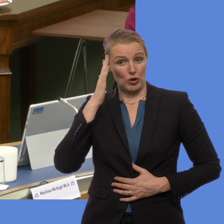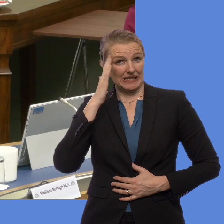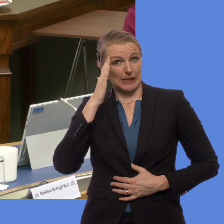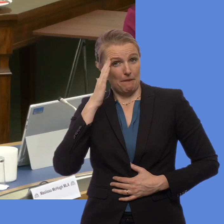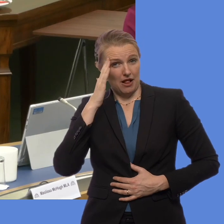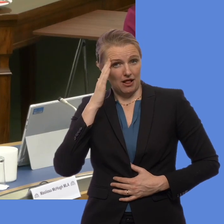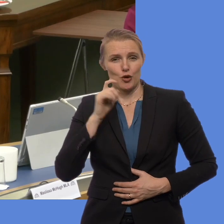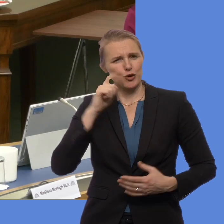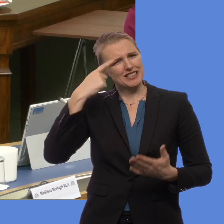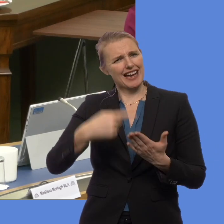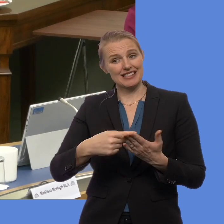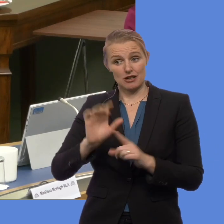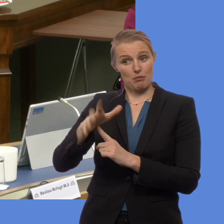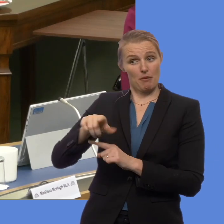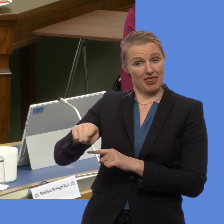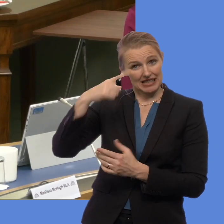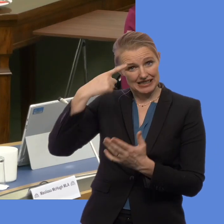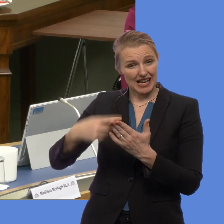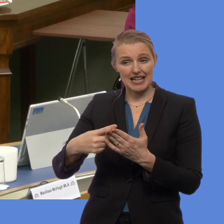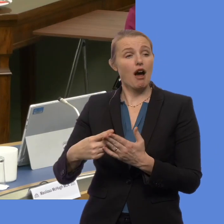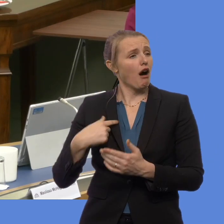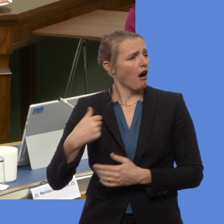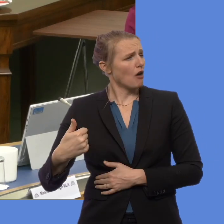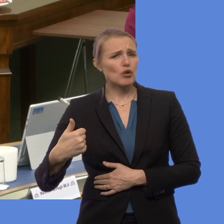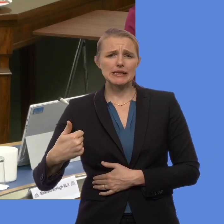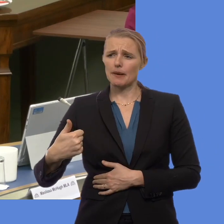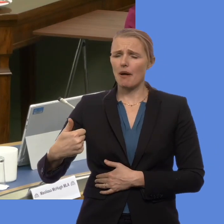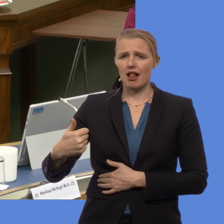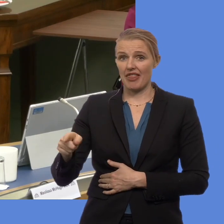if that's decided by departments, can that be used as a cop-out?